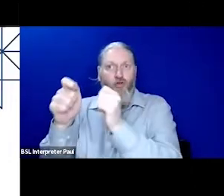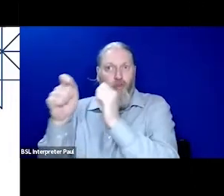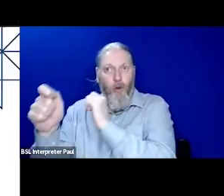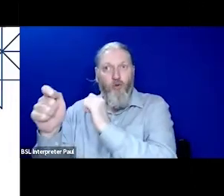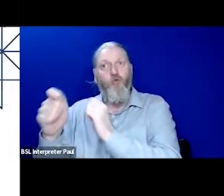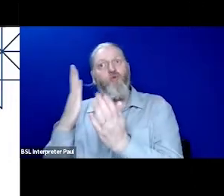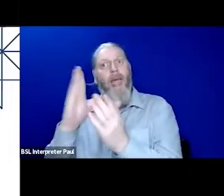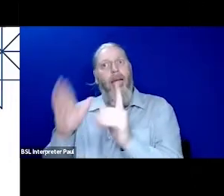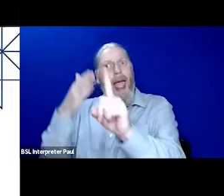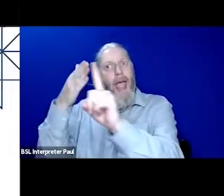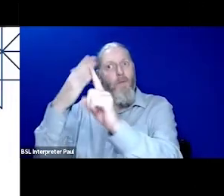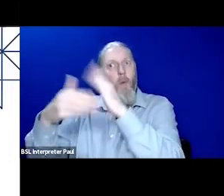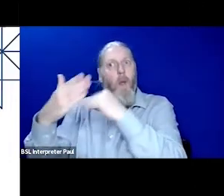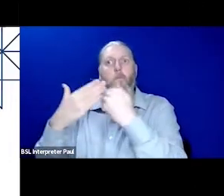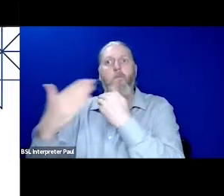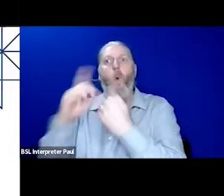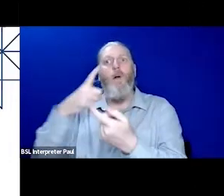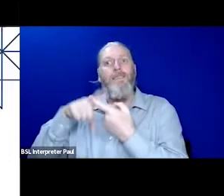practice.